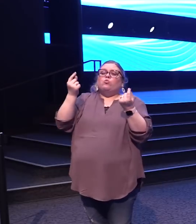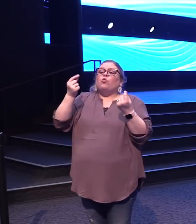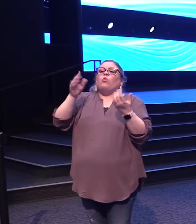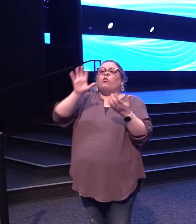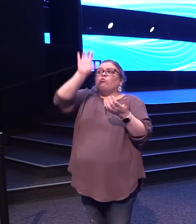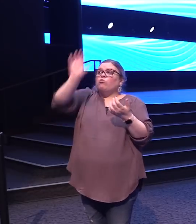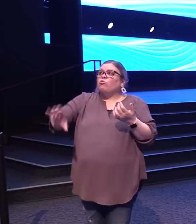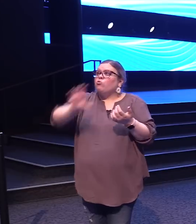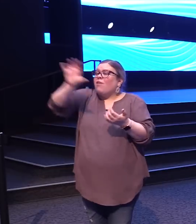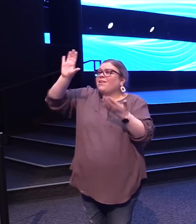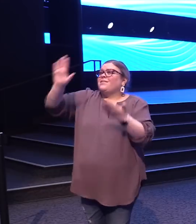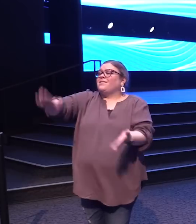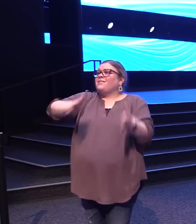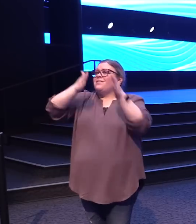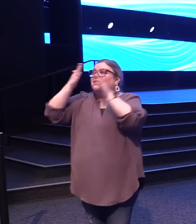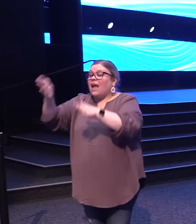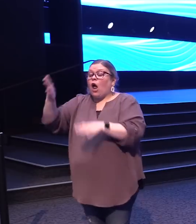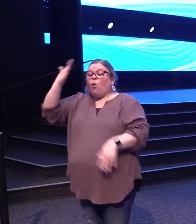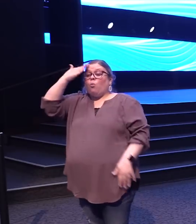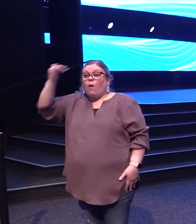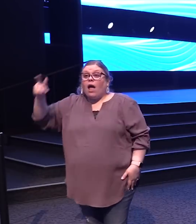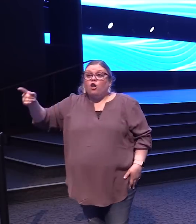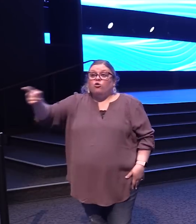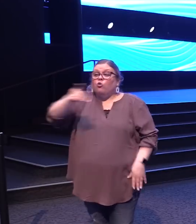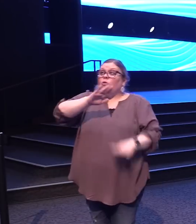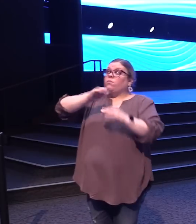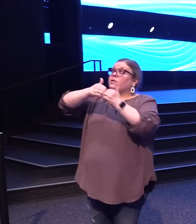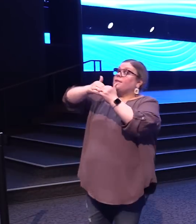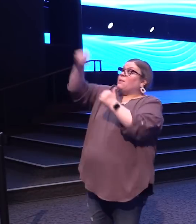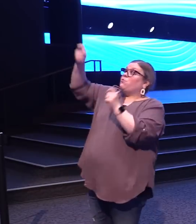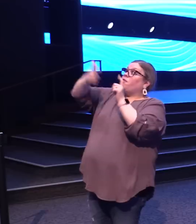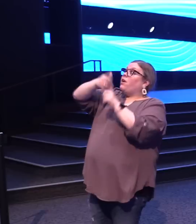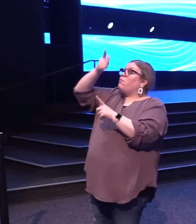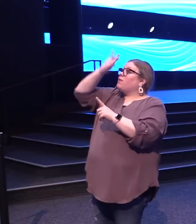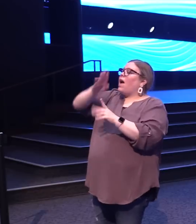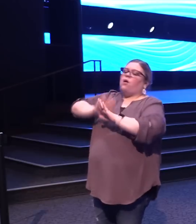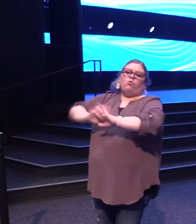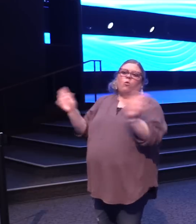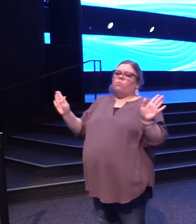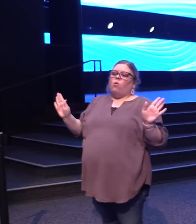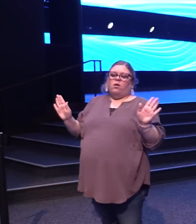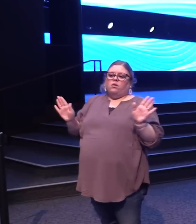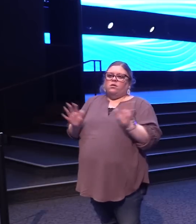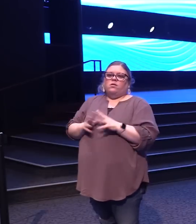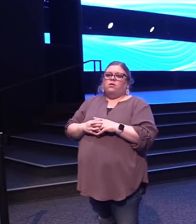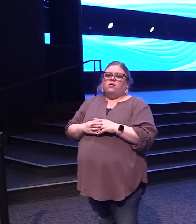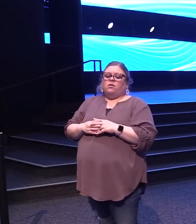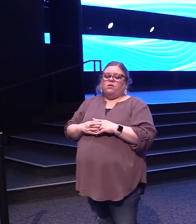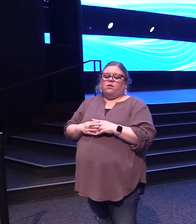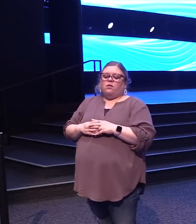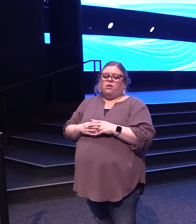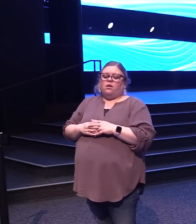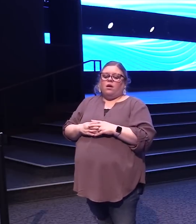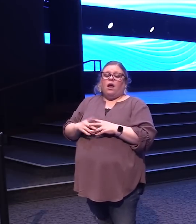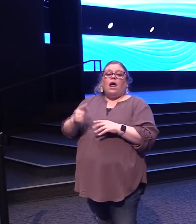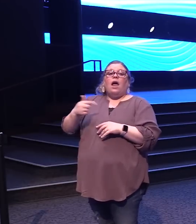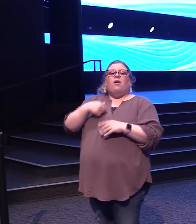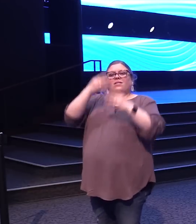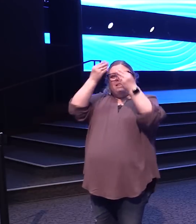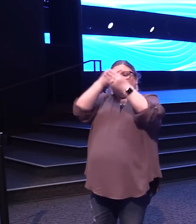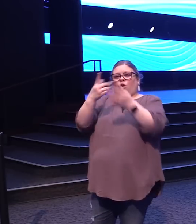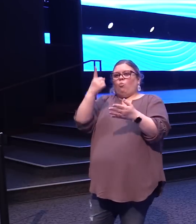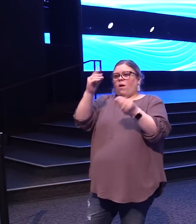cross so that you will no longer have to be separated from God again. And I just want to tell you